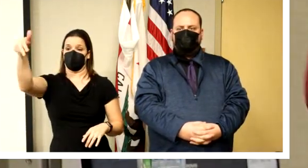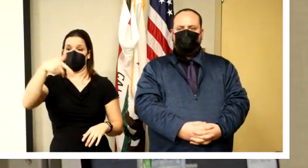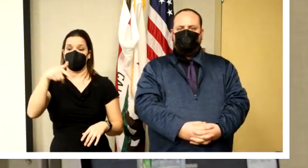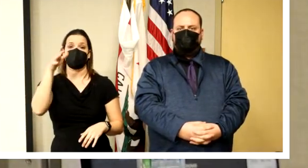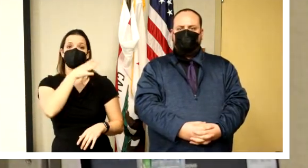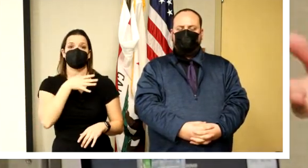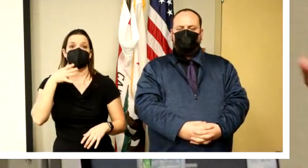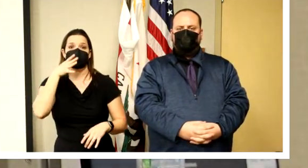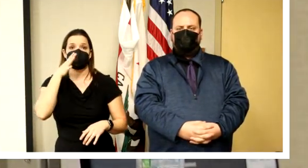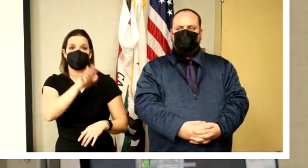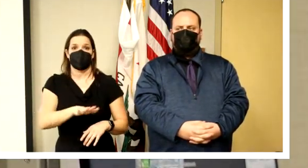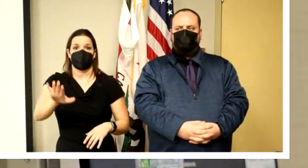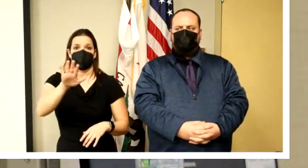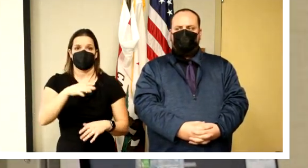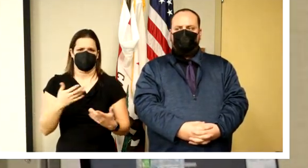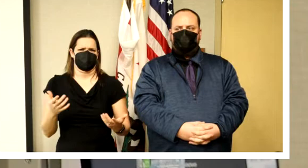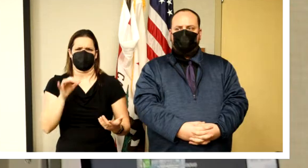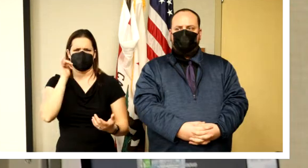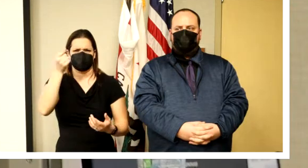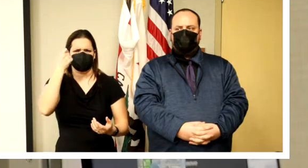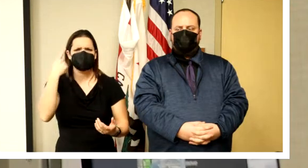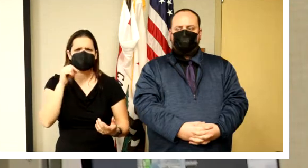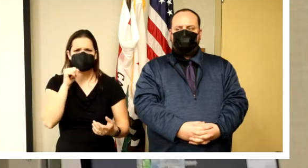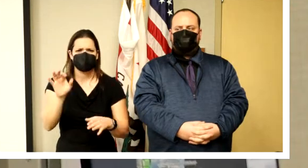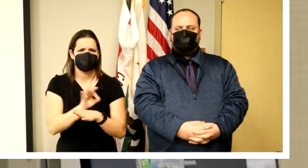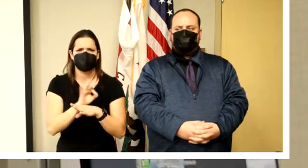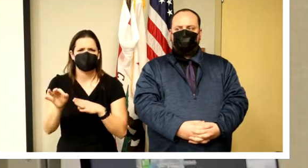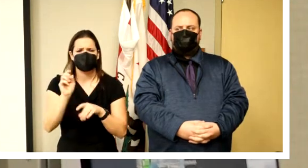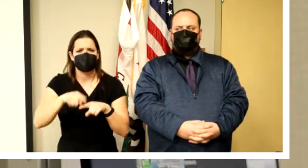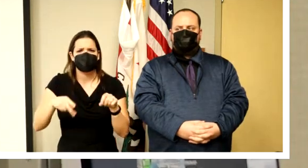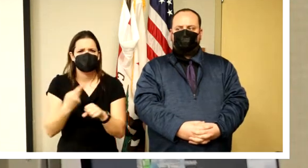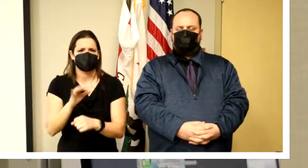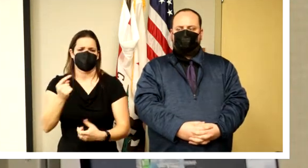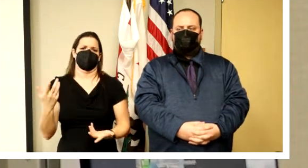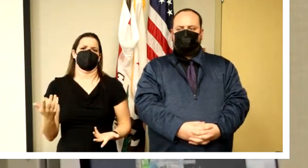farm fields all the way around. That doesn't make sense. That's not functionally contiguous.